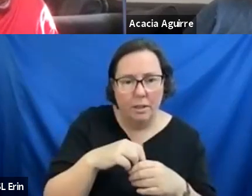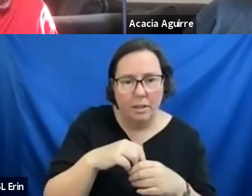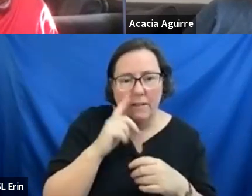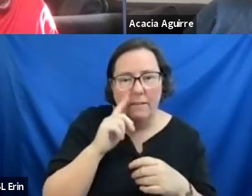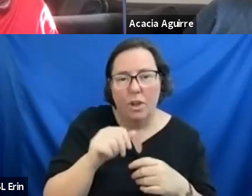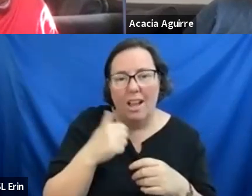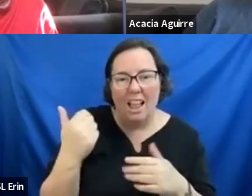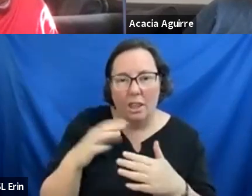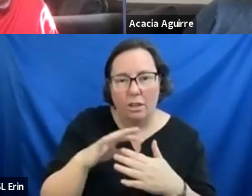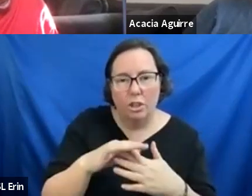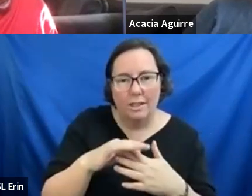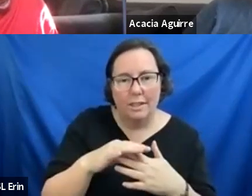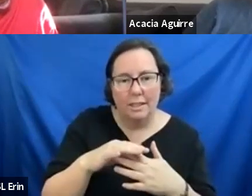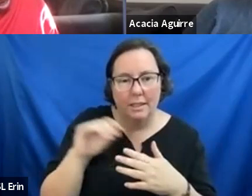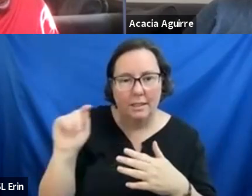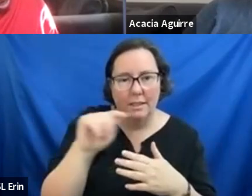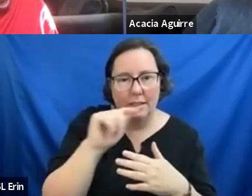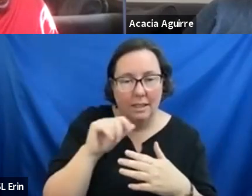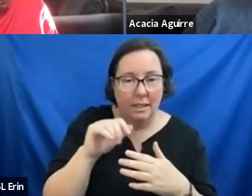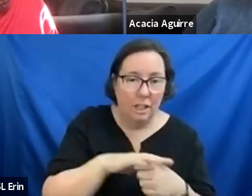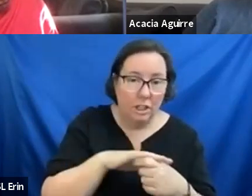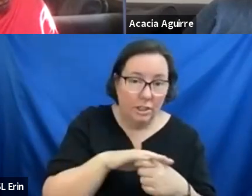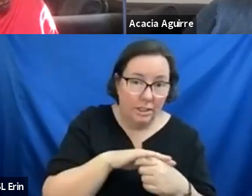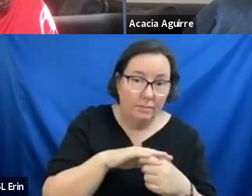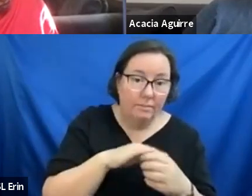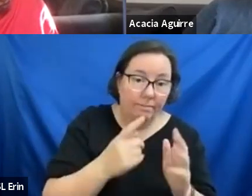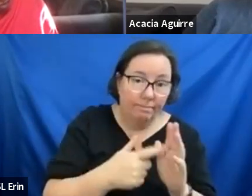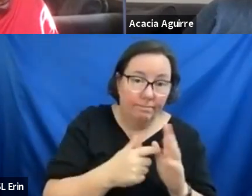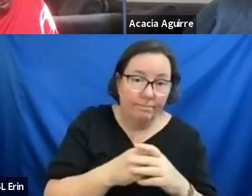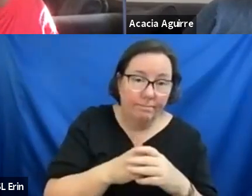other content areas.